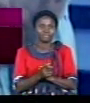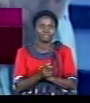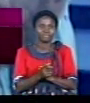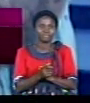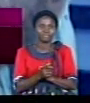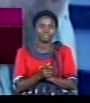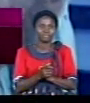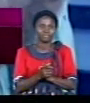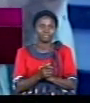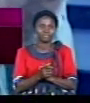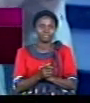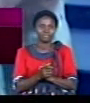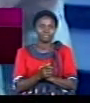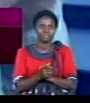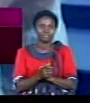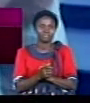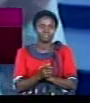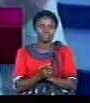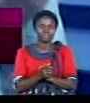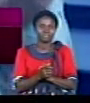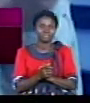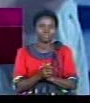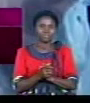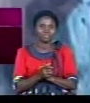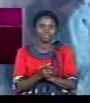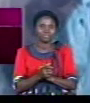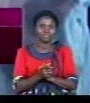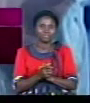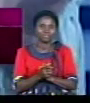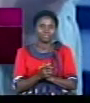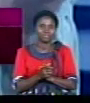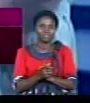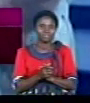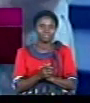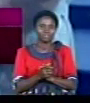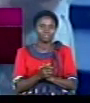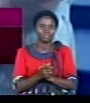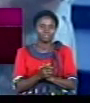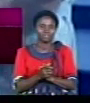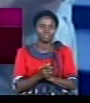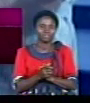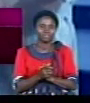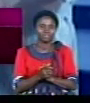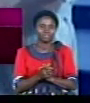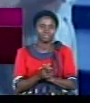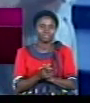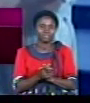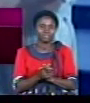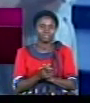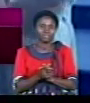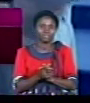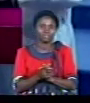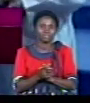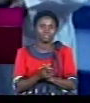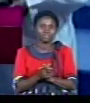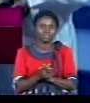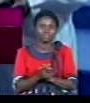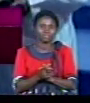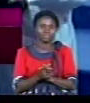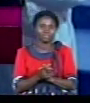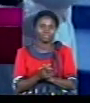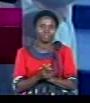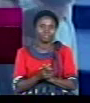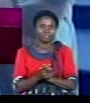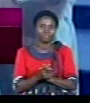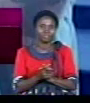We're happy tonight that the testifier, Ijoma Elem, had